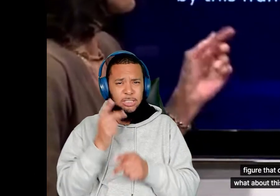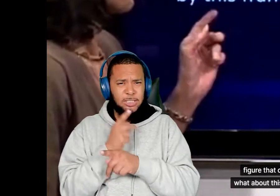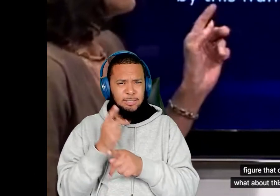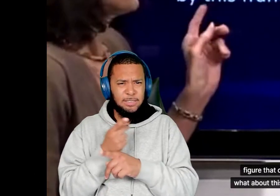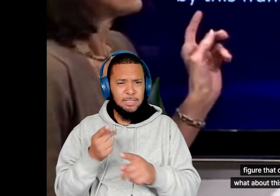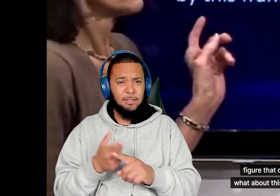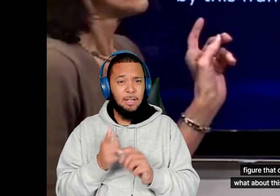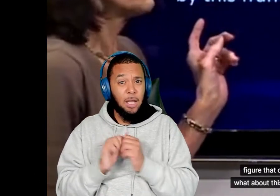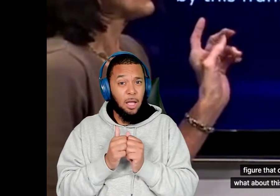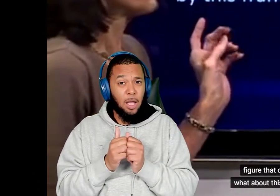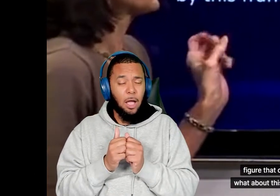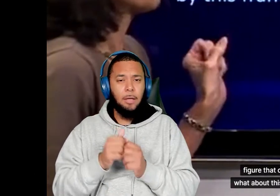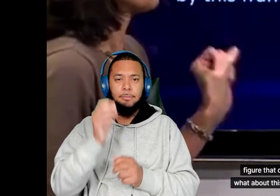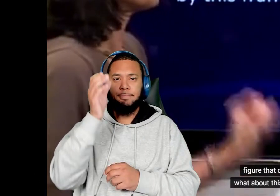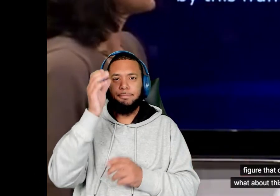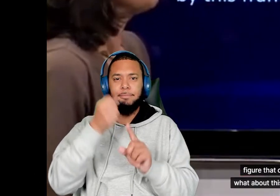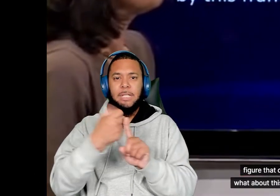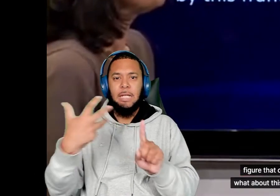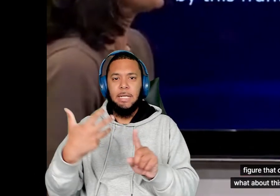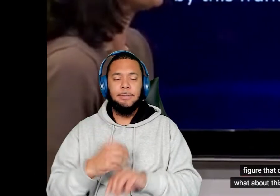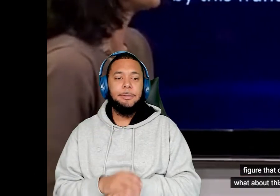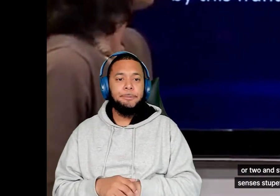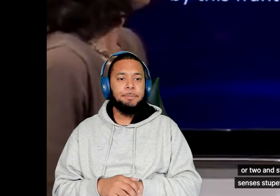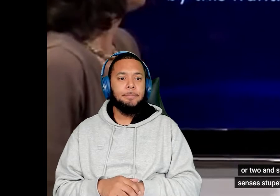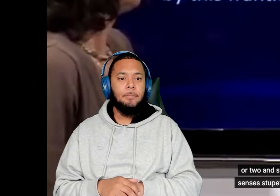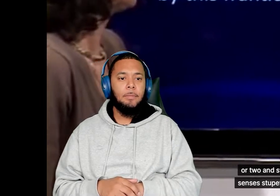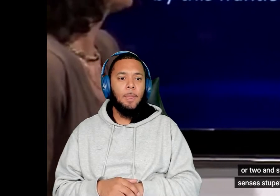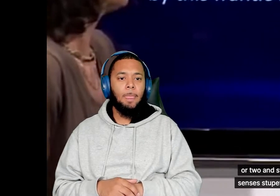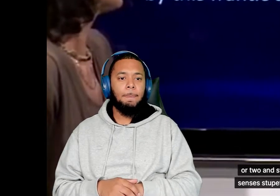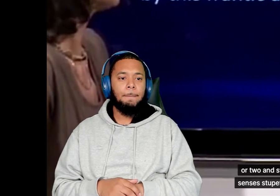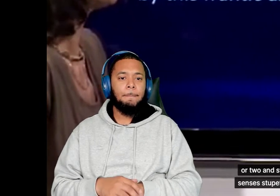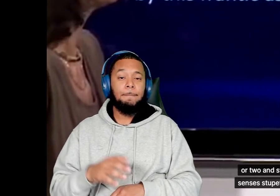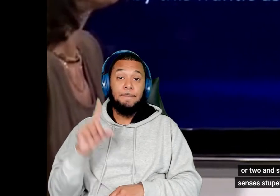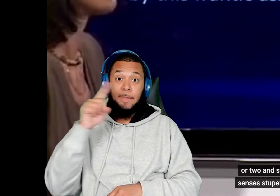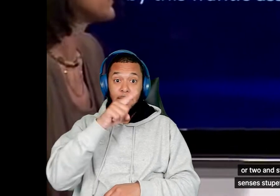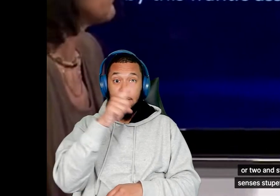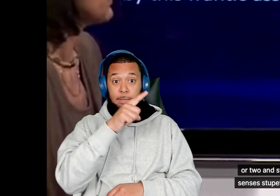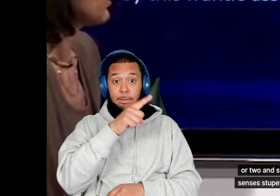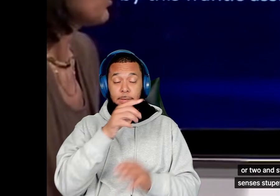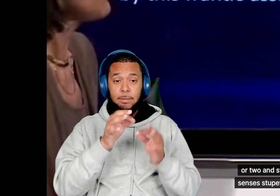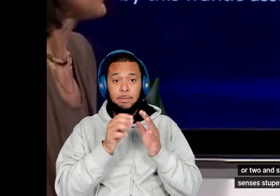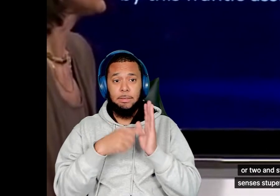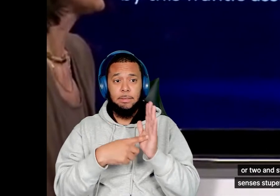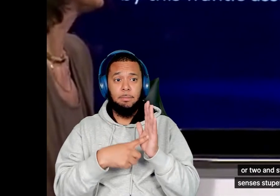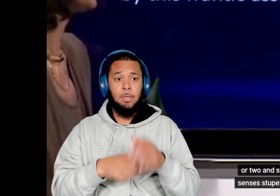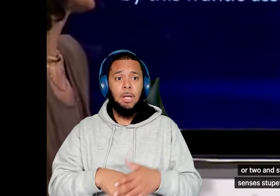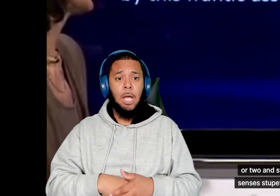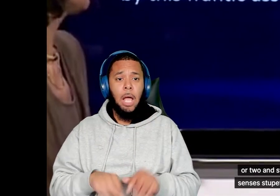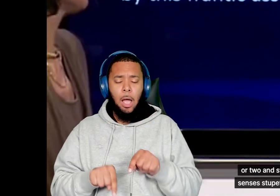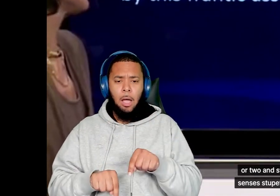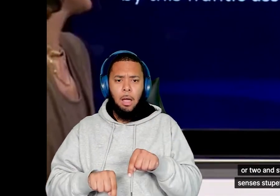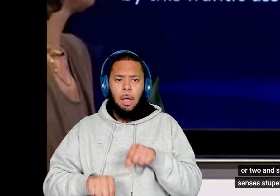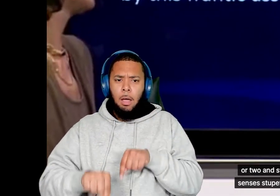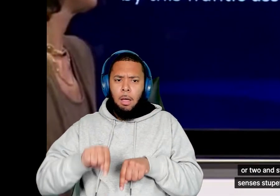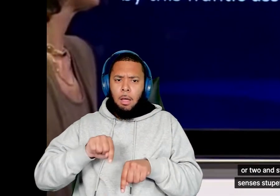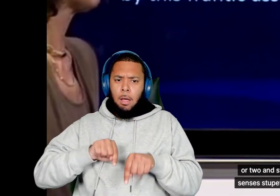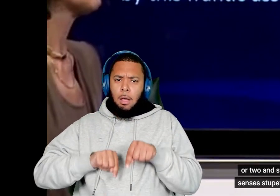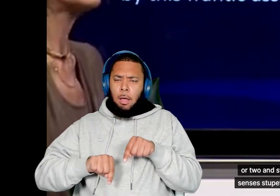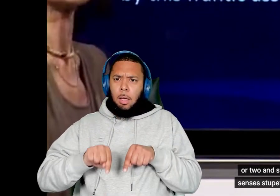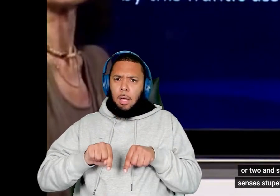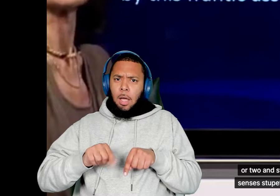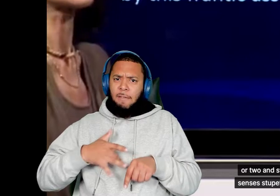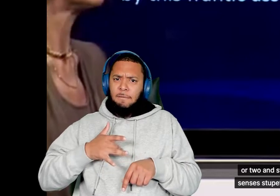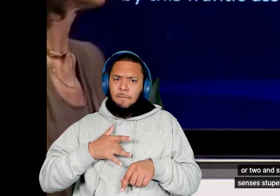context? What about this word? I moved back a step or two and stood as in a dream, all my senses stupefied by